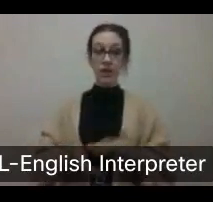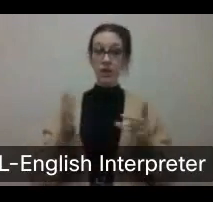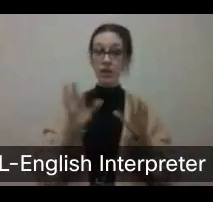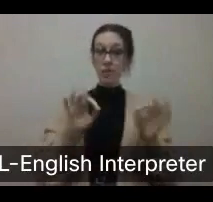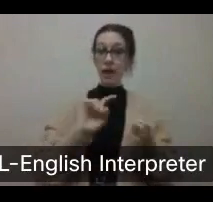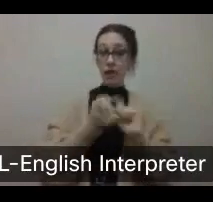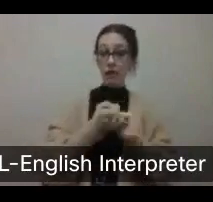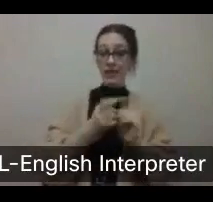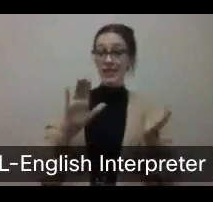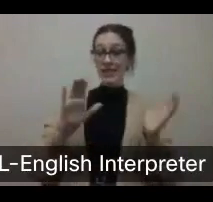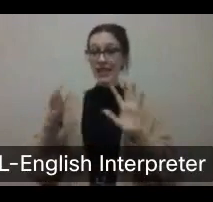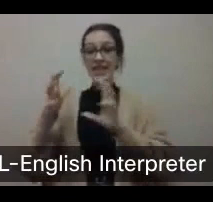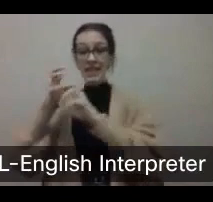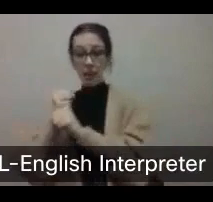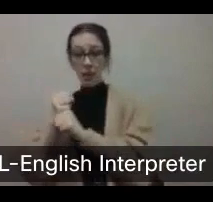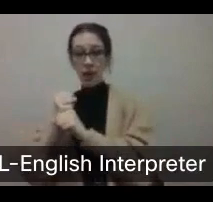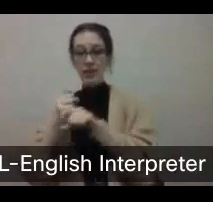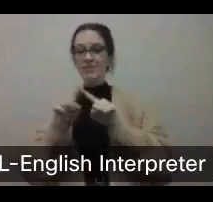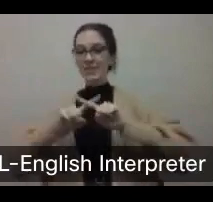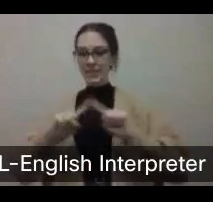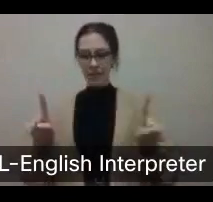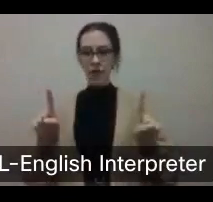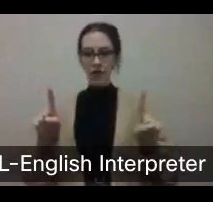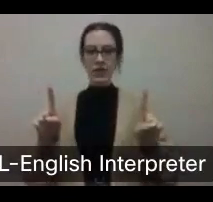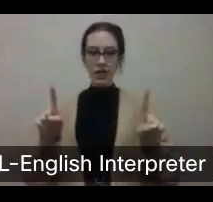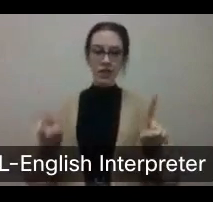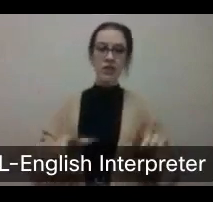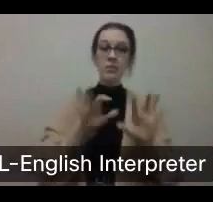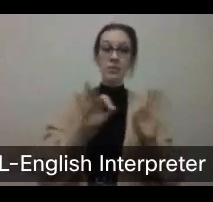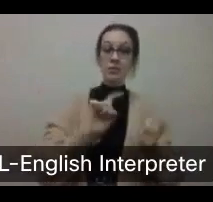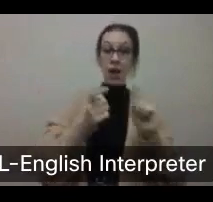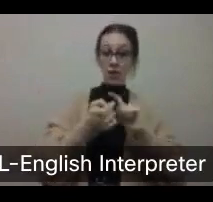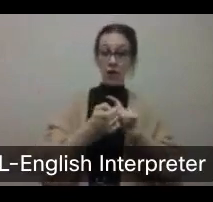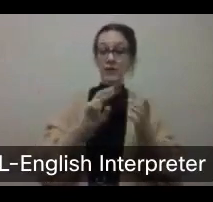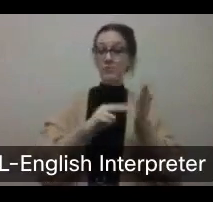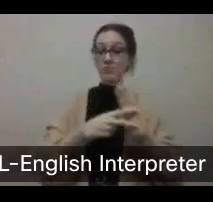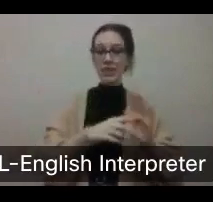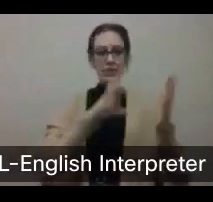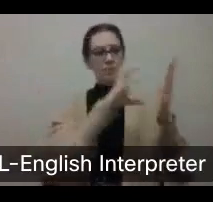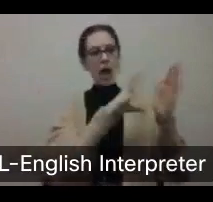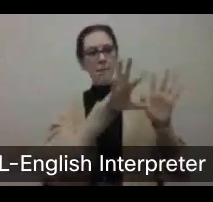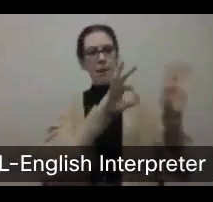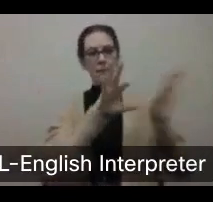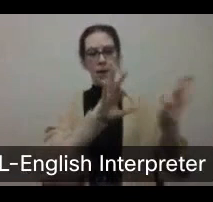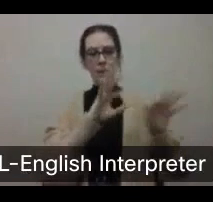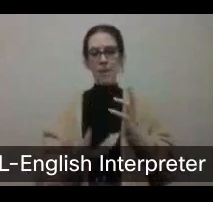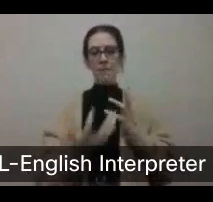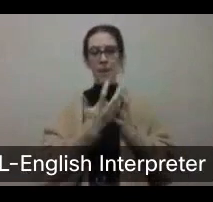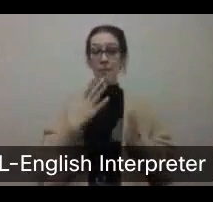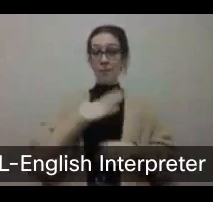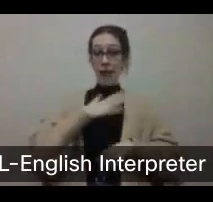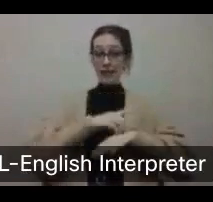and paraphrasing will allow you as the writer to choose information that is relevant to your task, your topic, and your audience. When